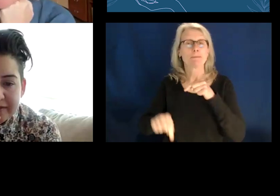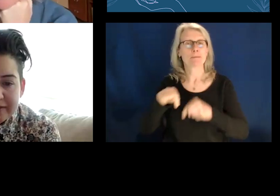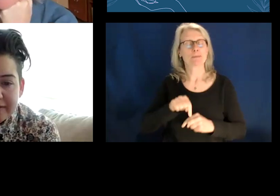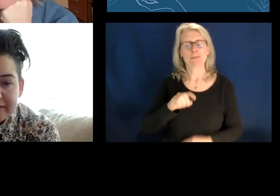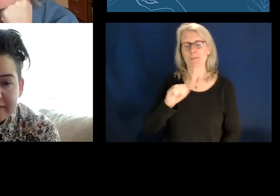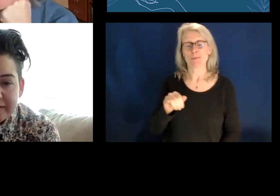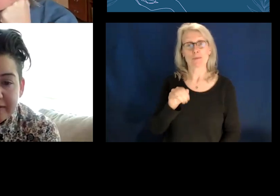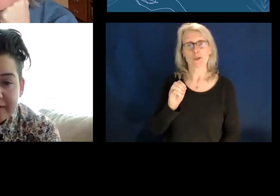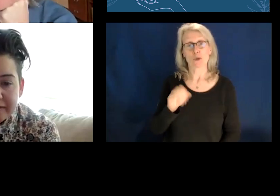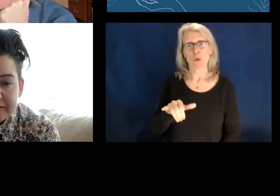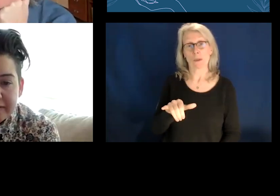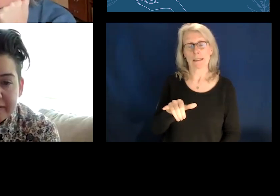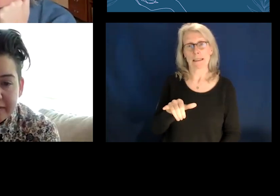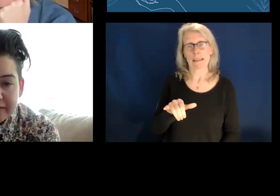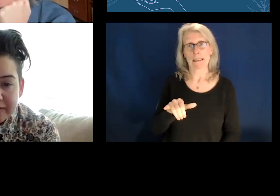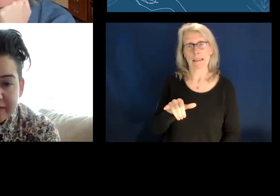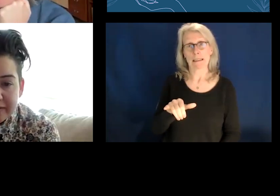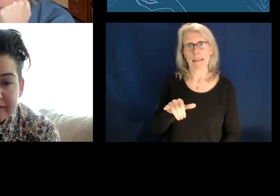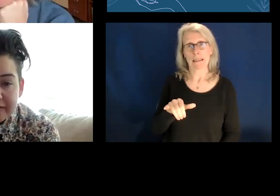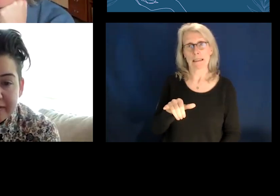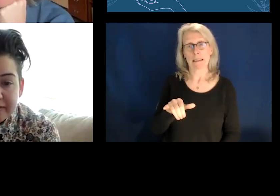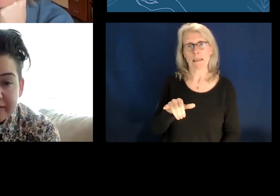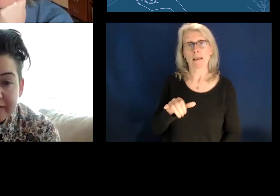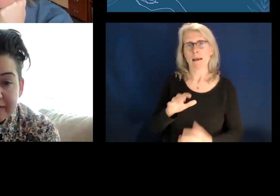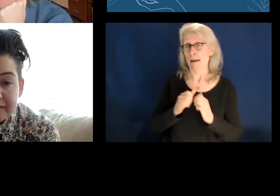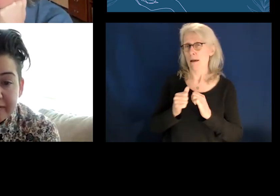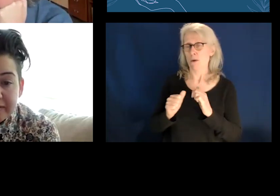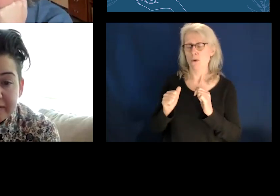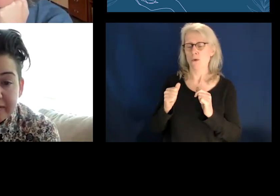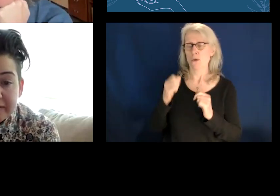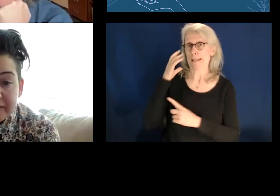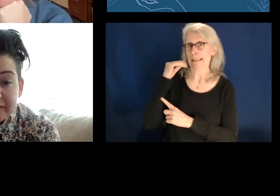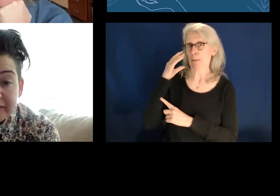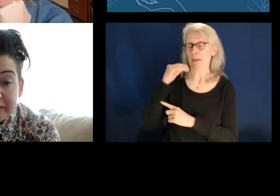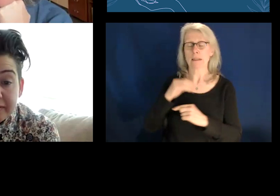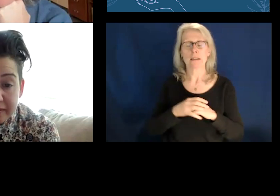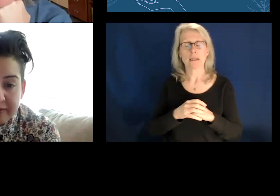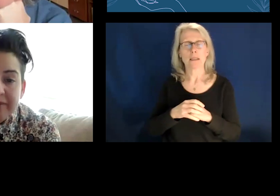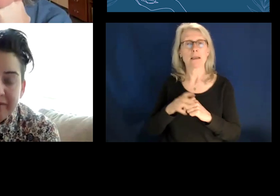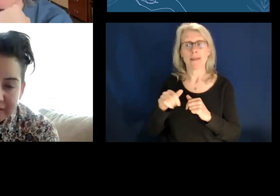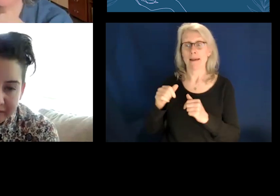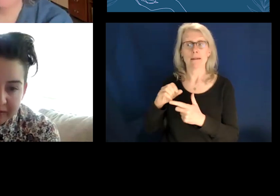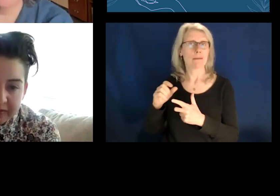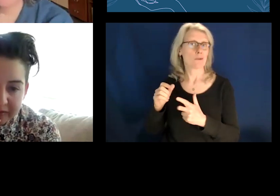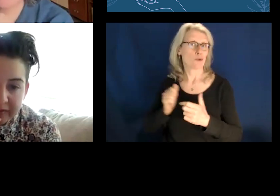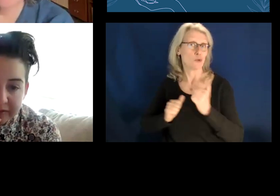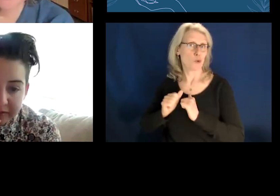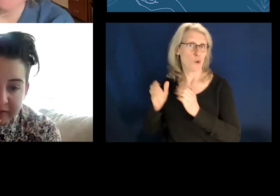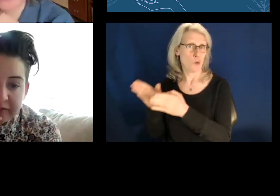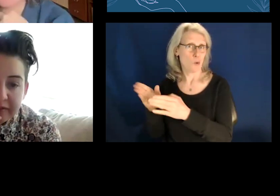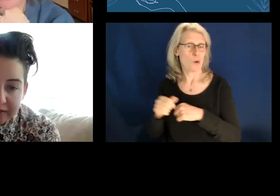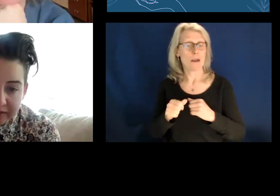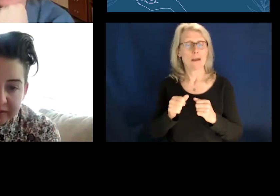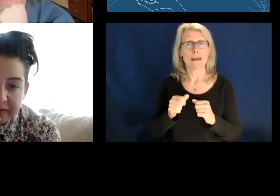honestly the night before, either I am actually able to go to sleep without much worry